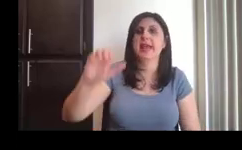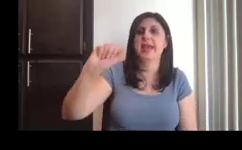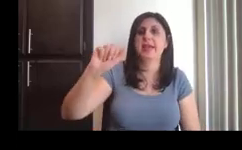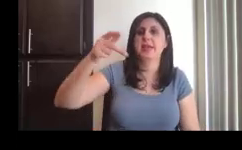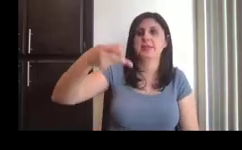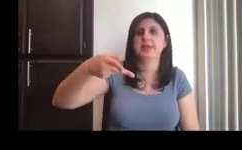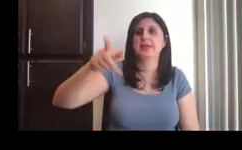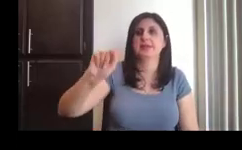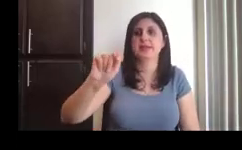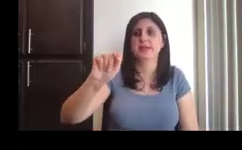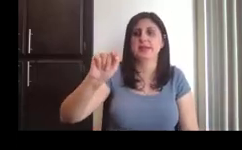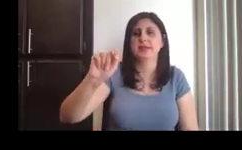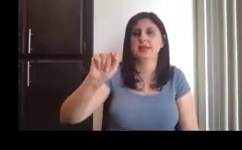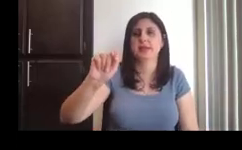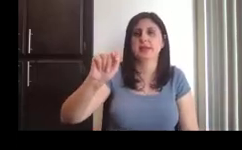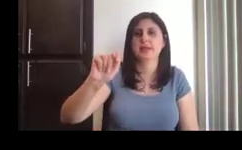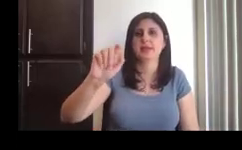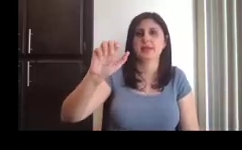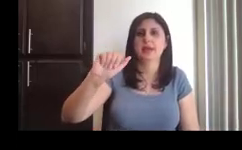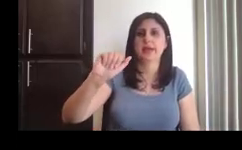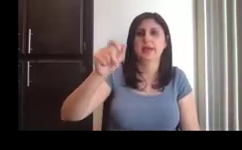Apartment is APT.